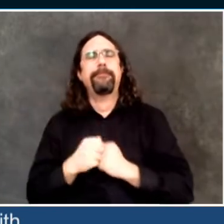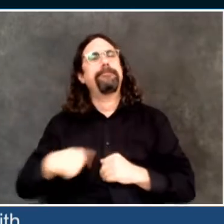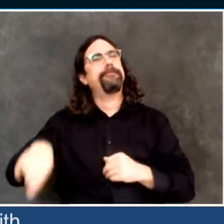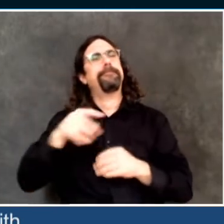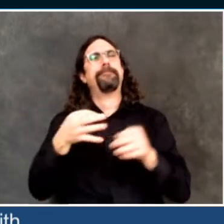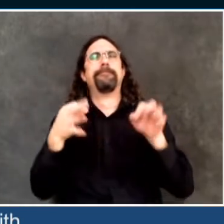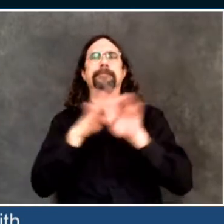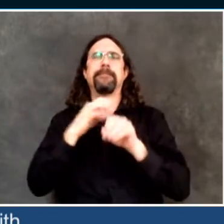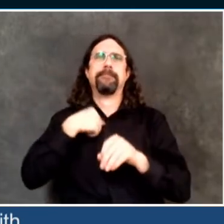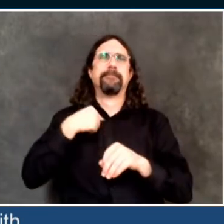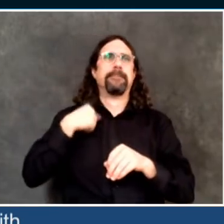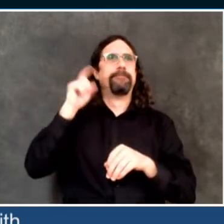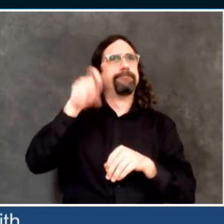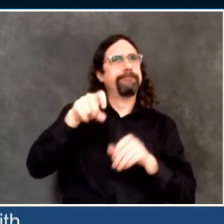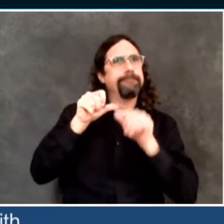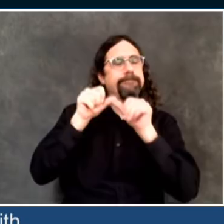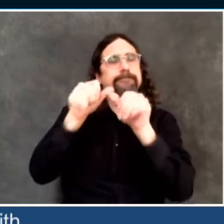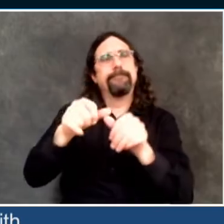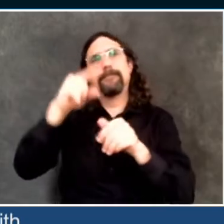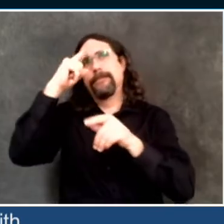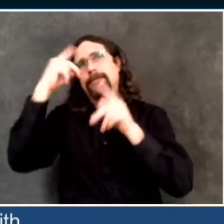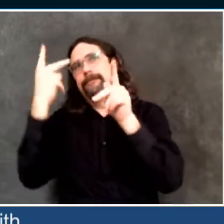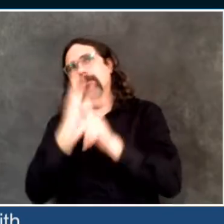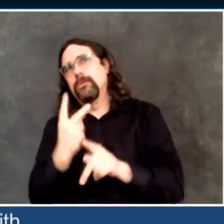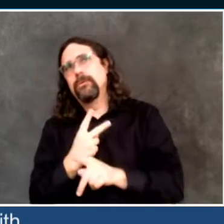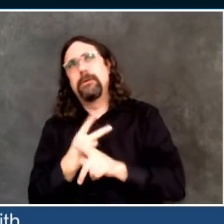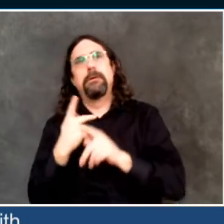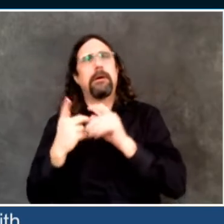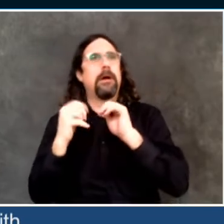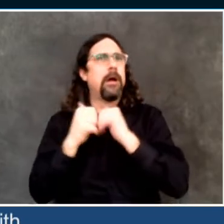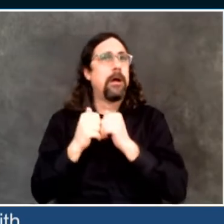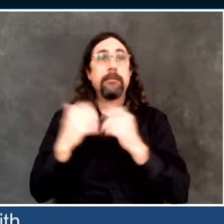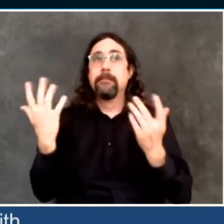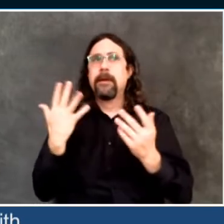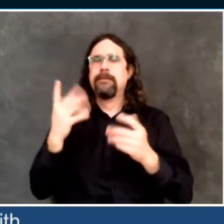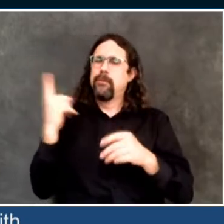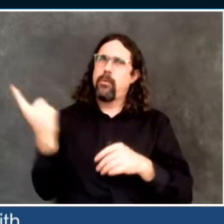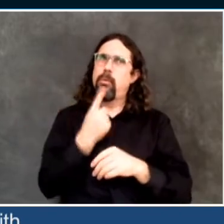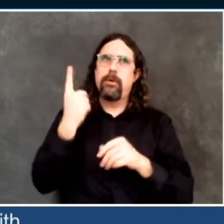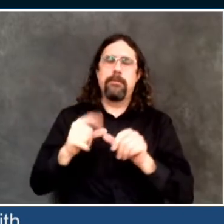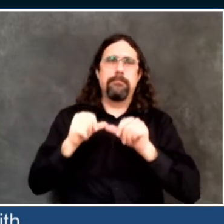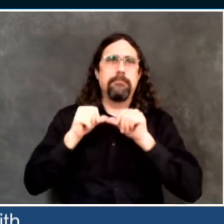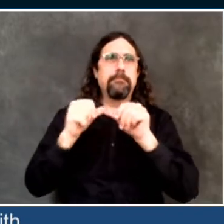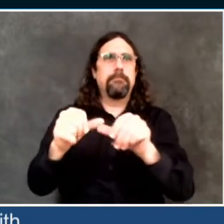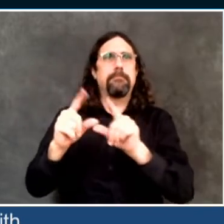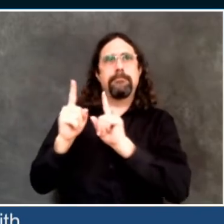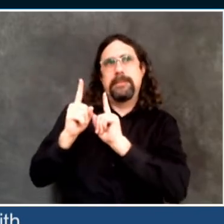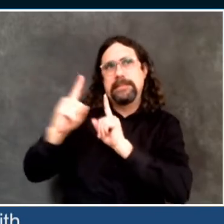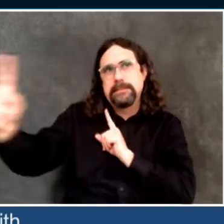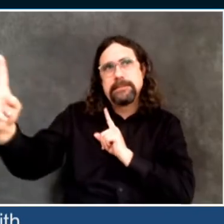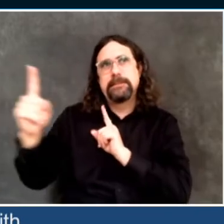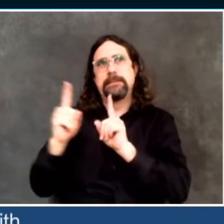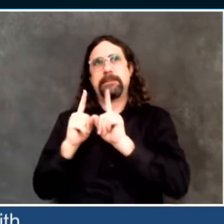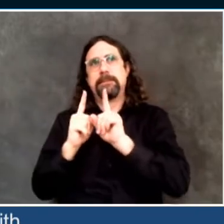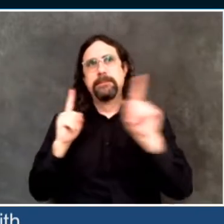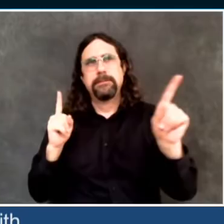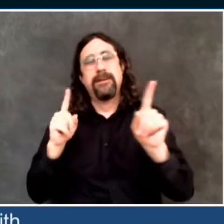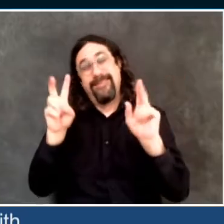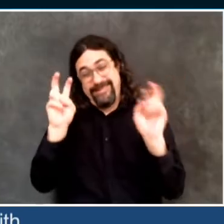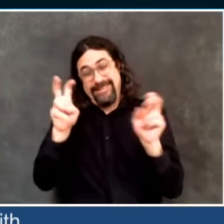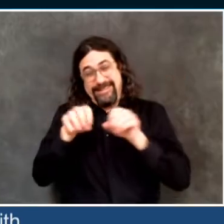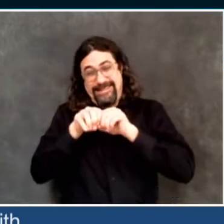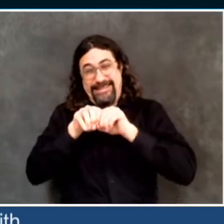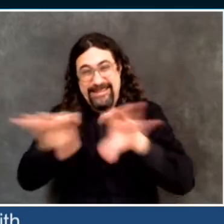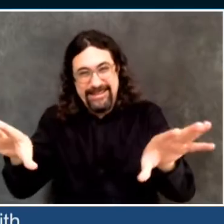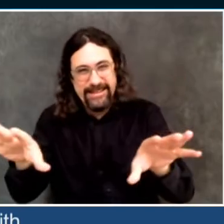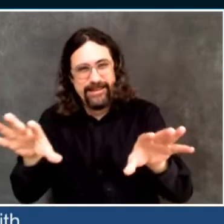direct communication with people in greatest need. So we'll have more on that plan in the coming days.